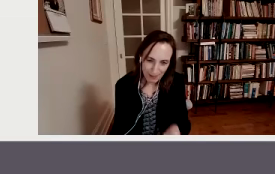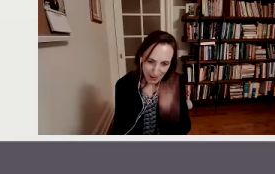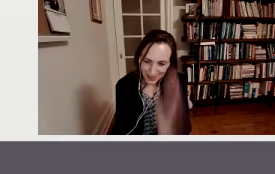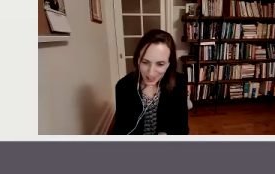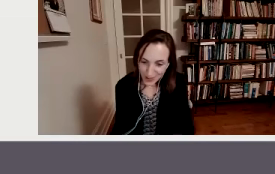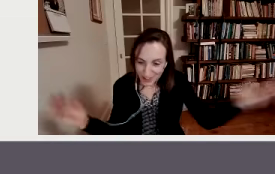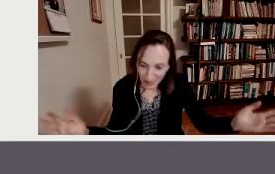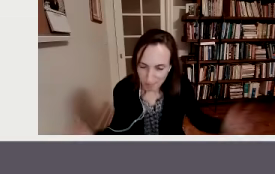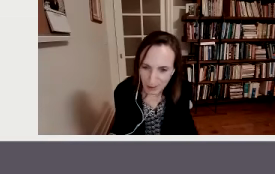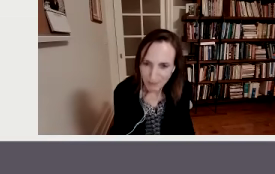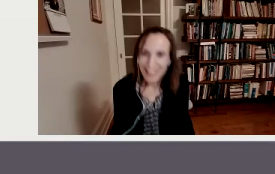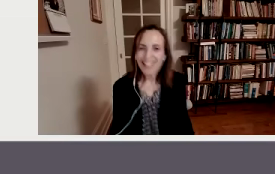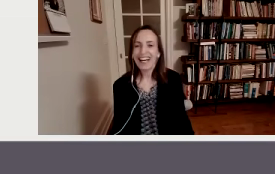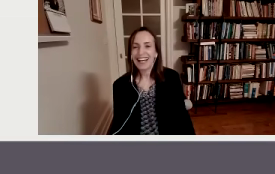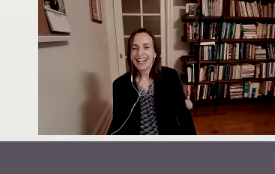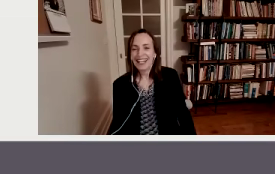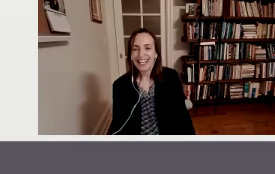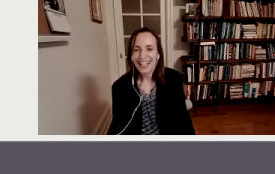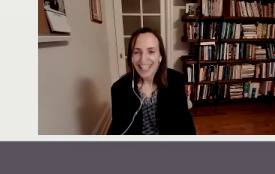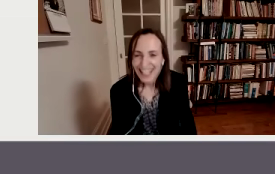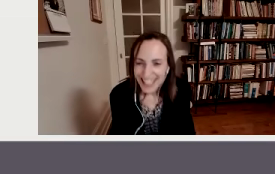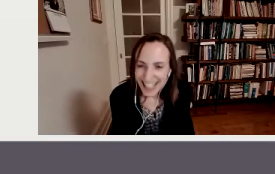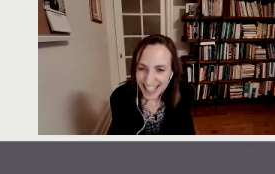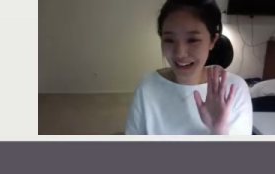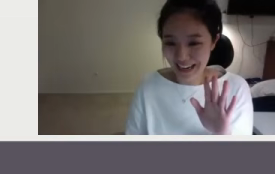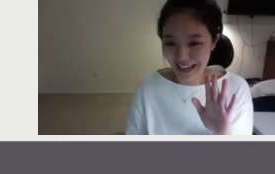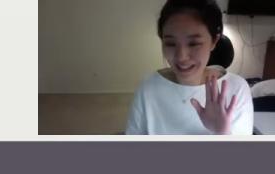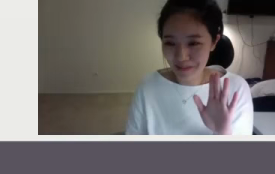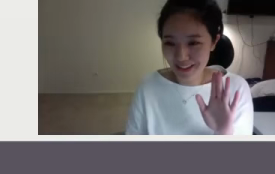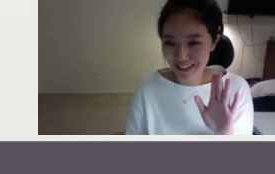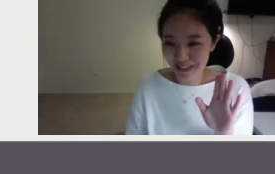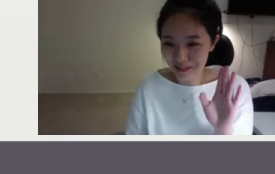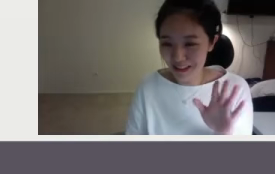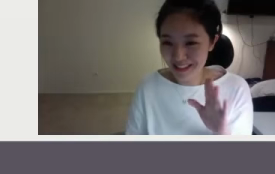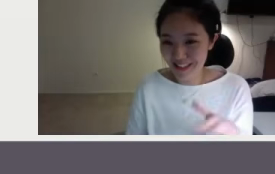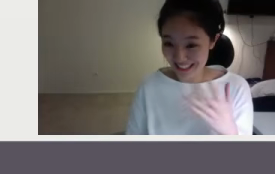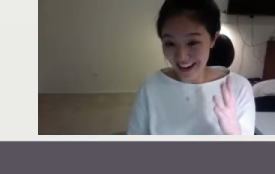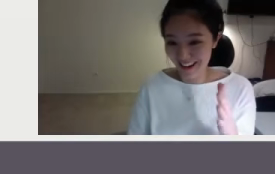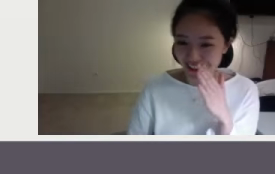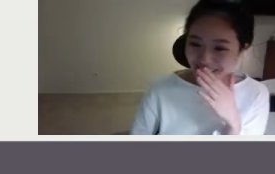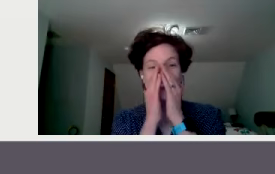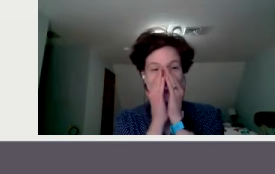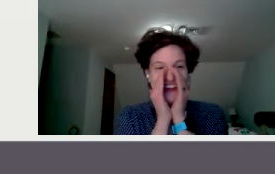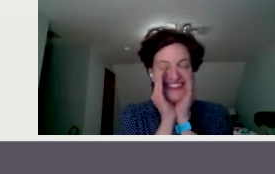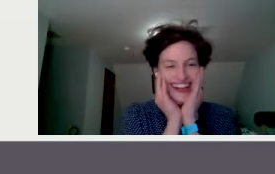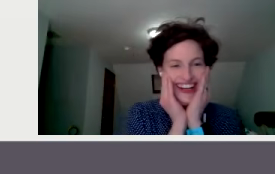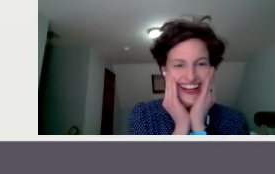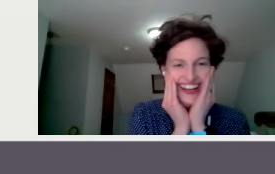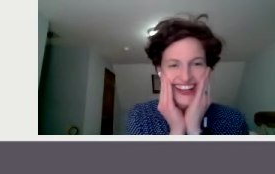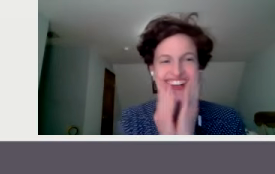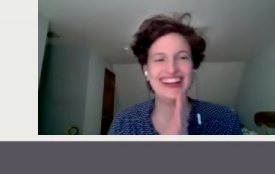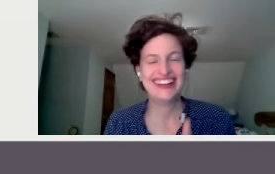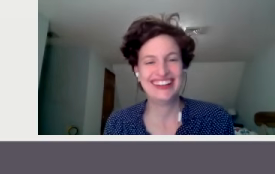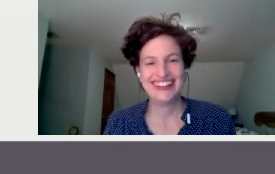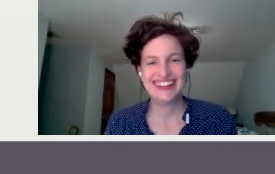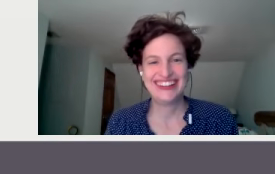on my one question, and then boom. Okay. I think I saw your hand, but yeah, I had my hand up. Oh, I didn't see him. Oh, no.